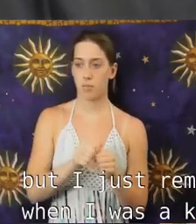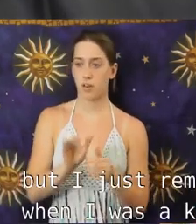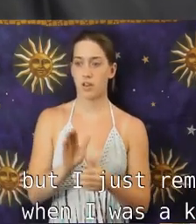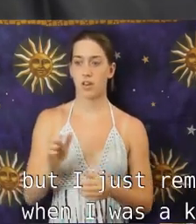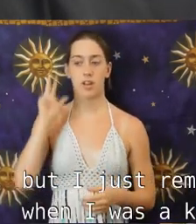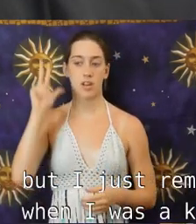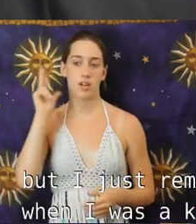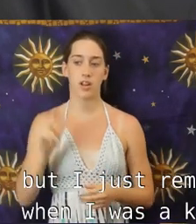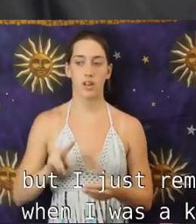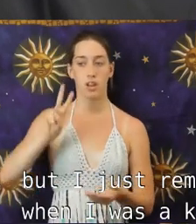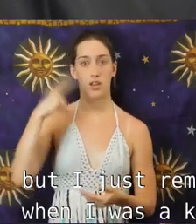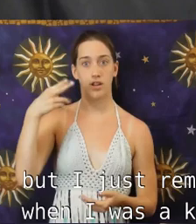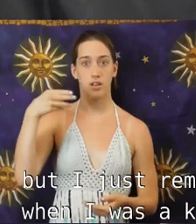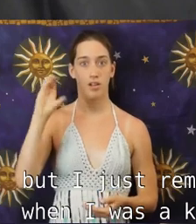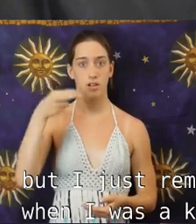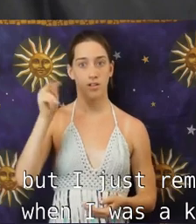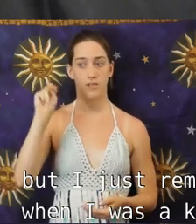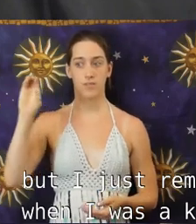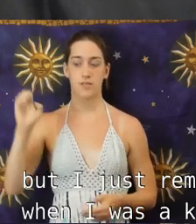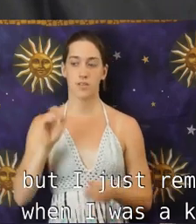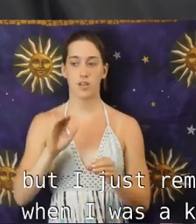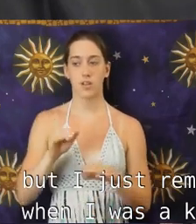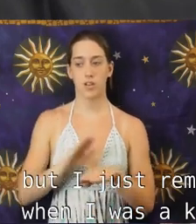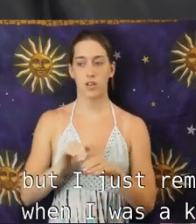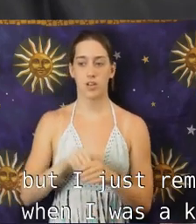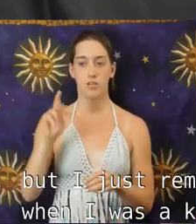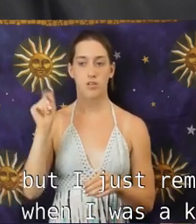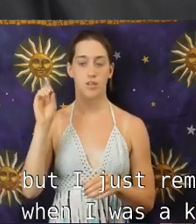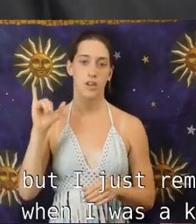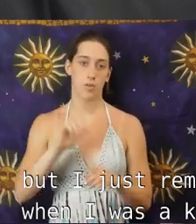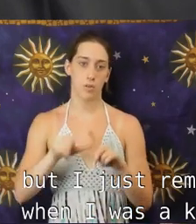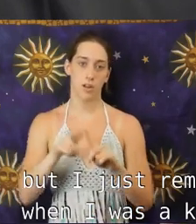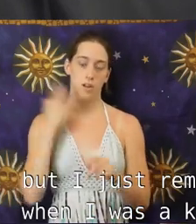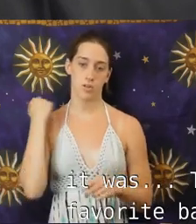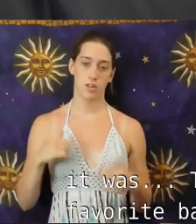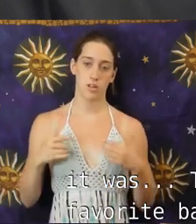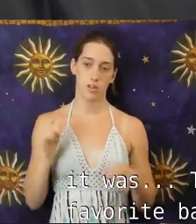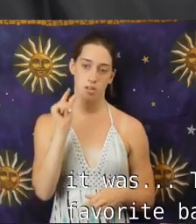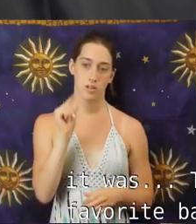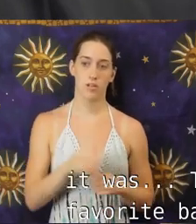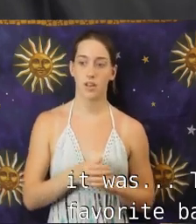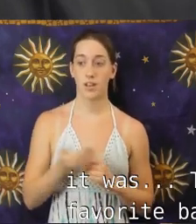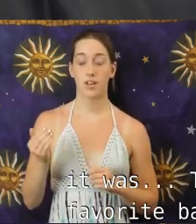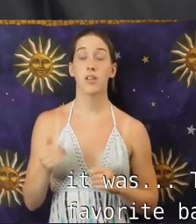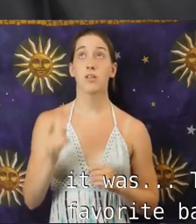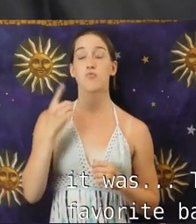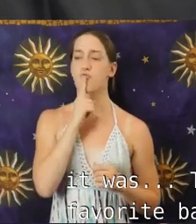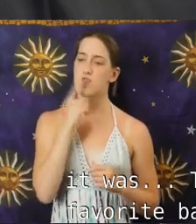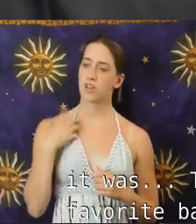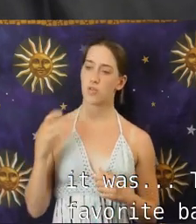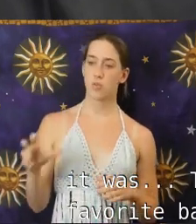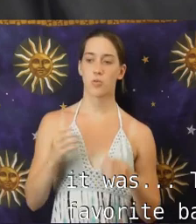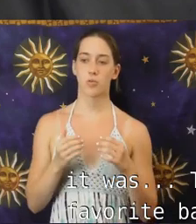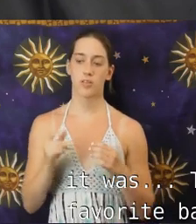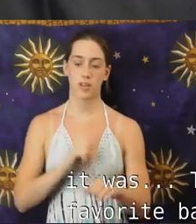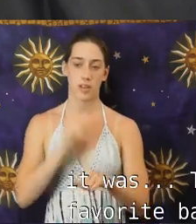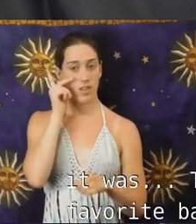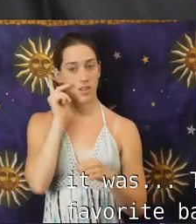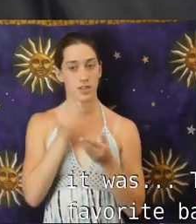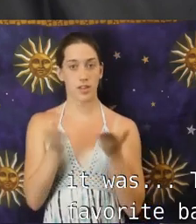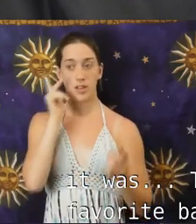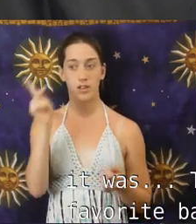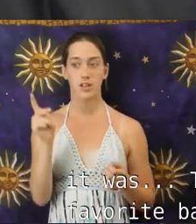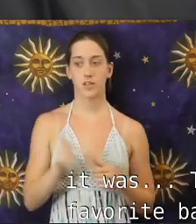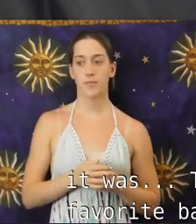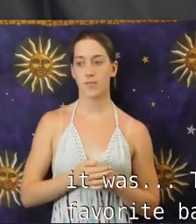But I just remember hearing Second Chance on the radio all the time as a kid, and when they played that live, that was... I don't know, that's a really cool